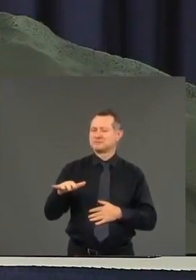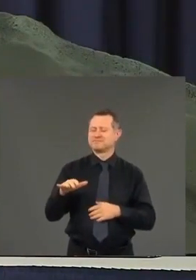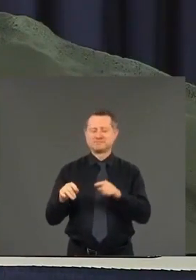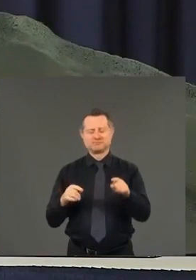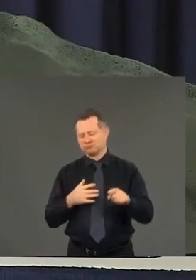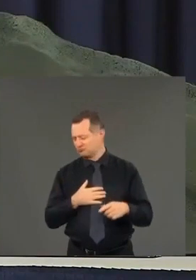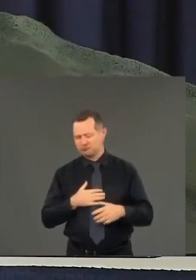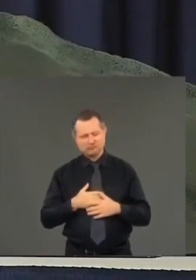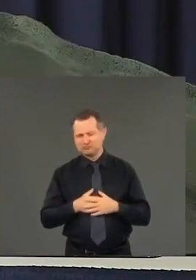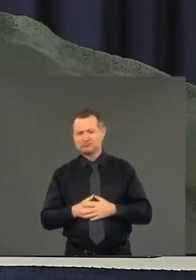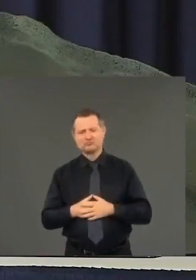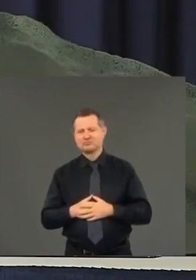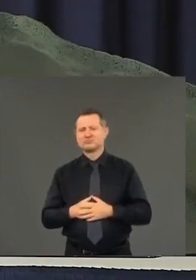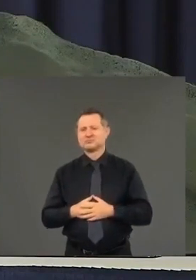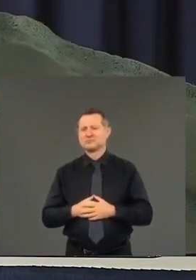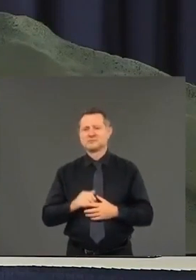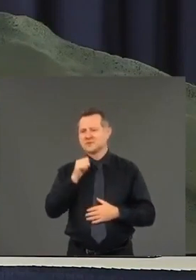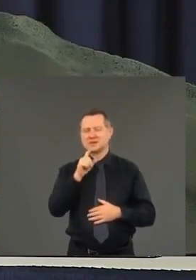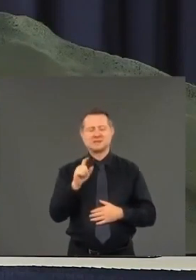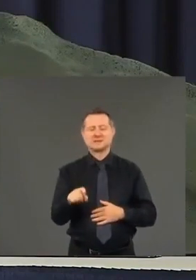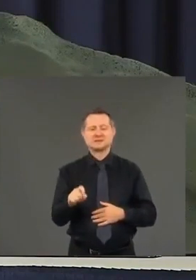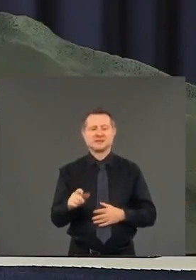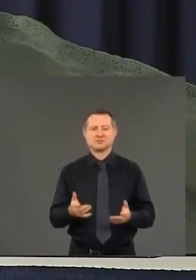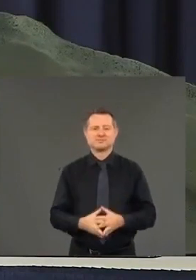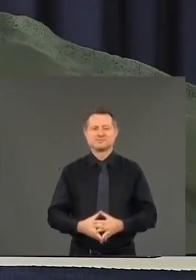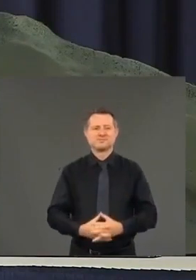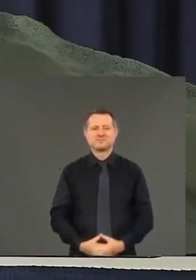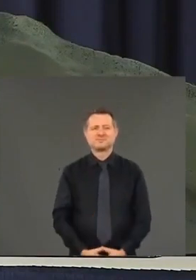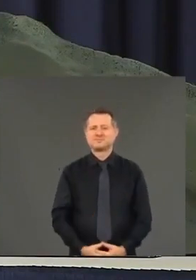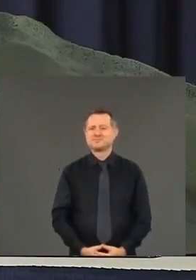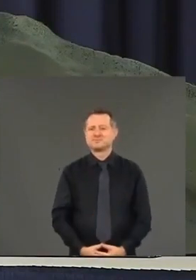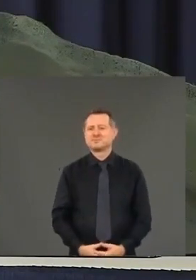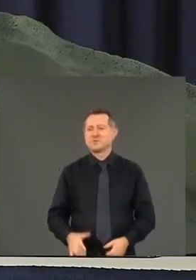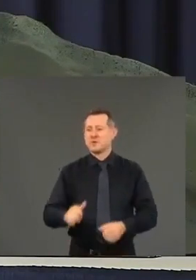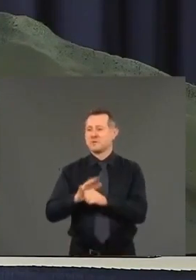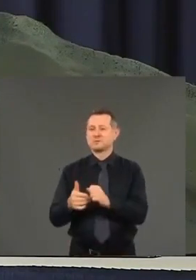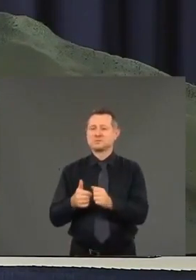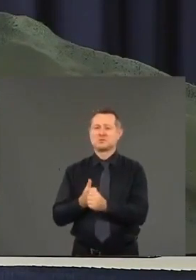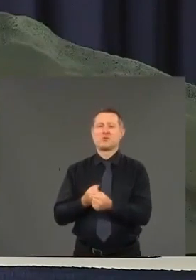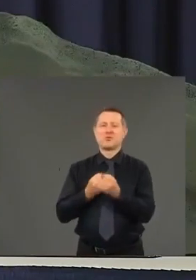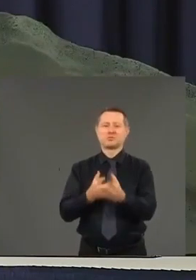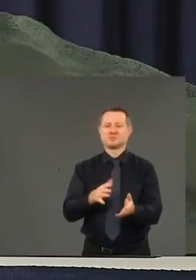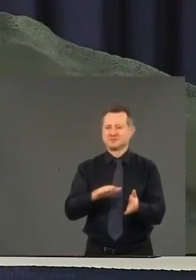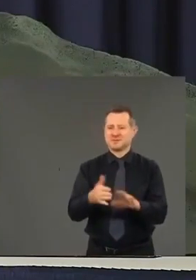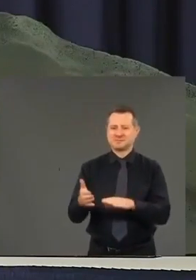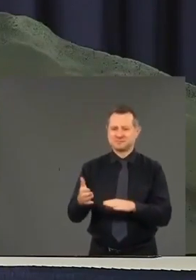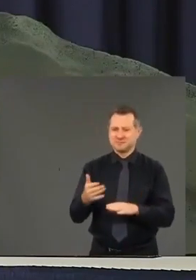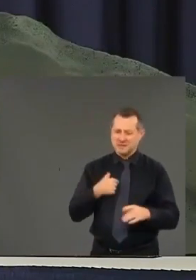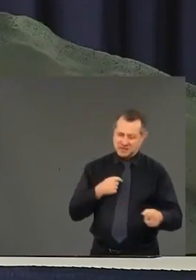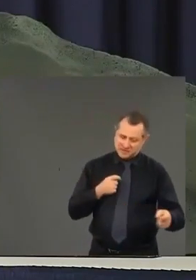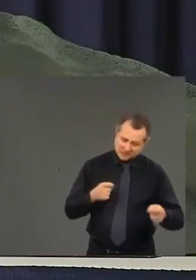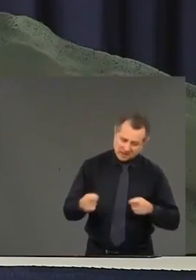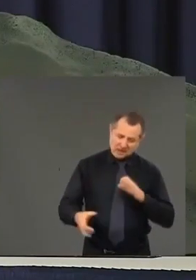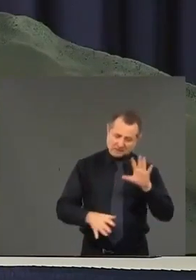it's unnecessary. You know, COVID takes lives. You do everything you can to save a